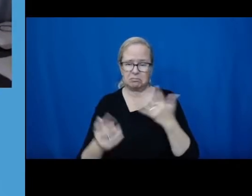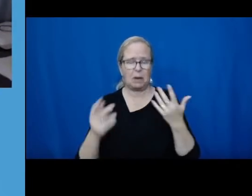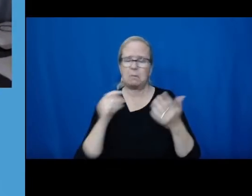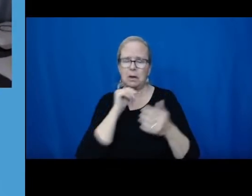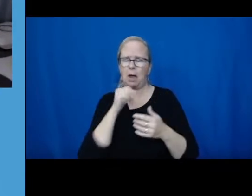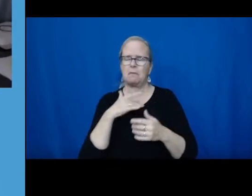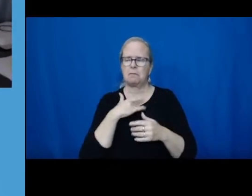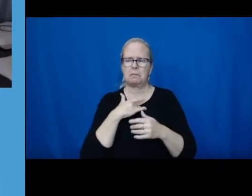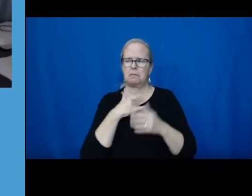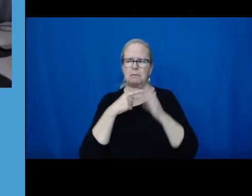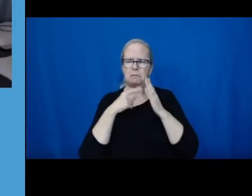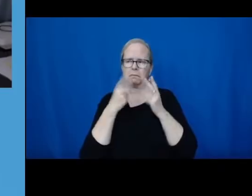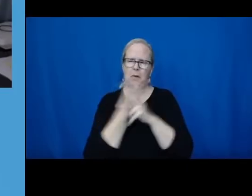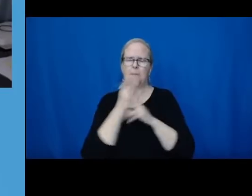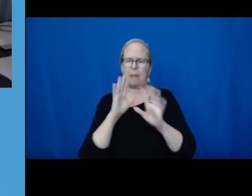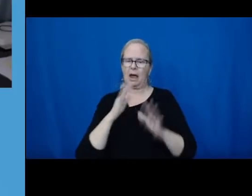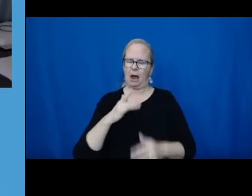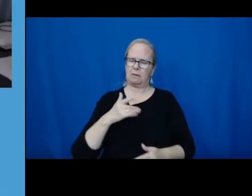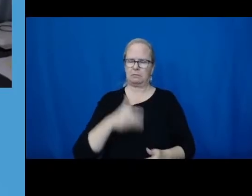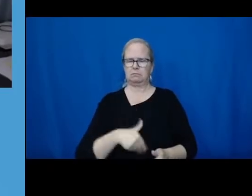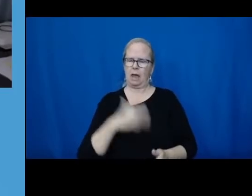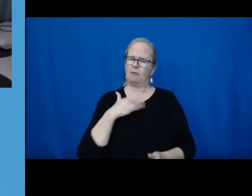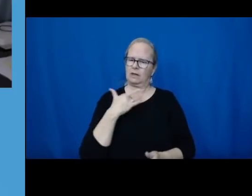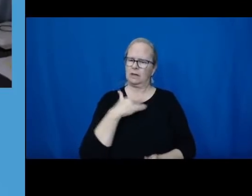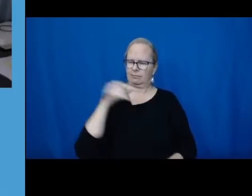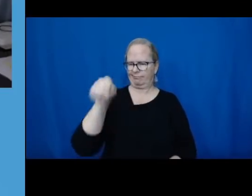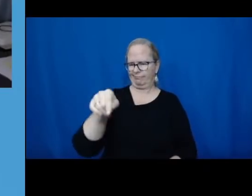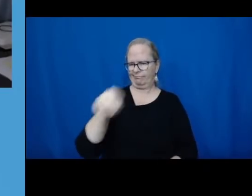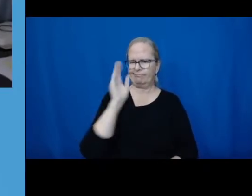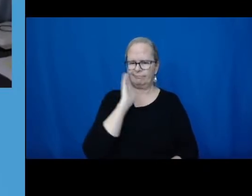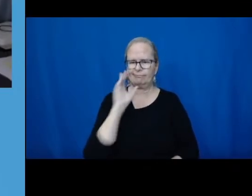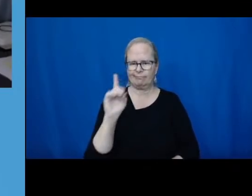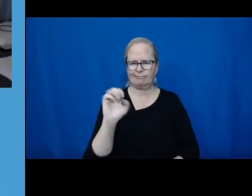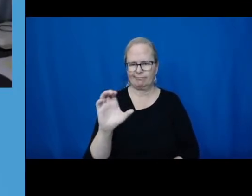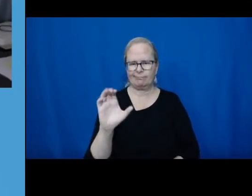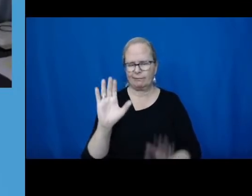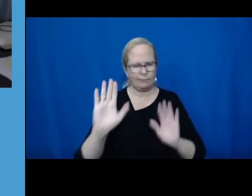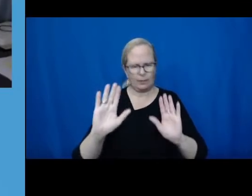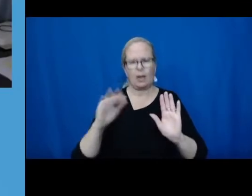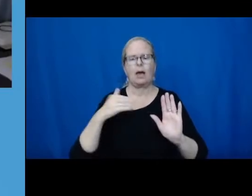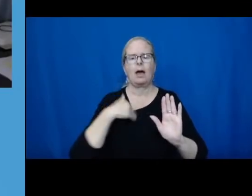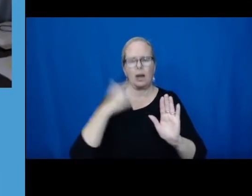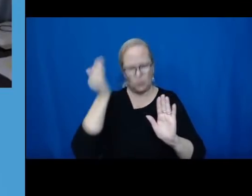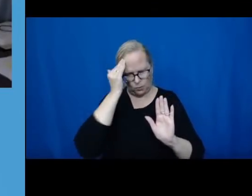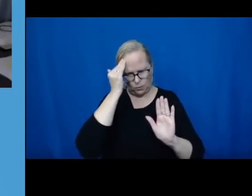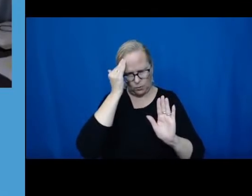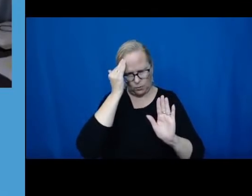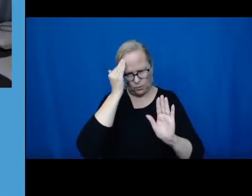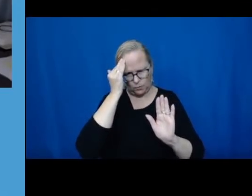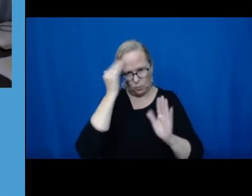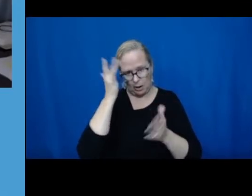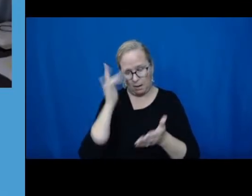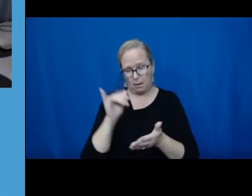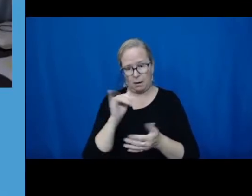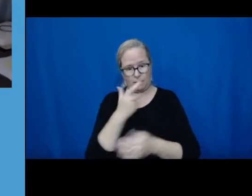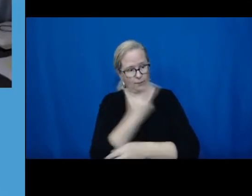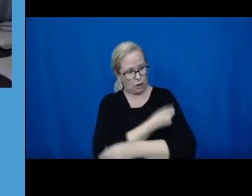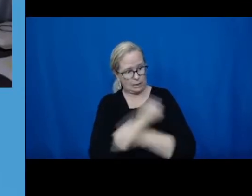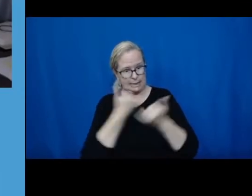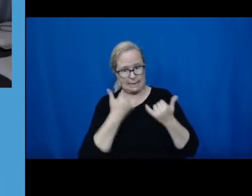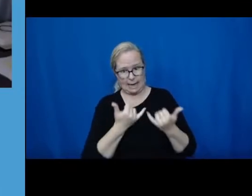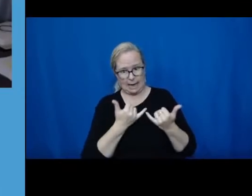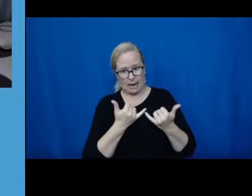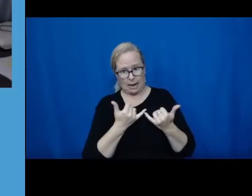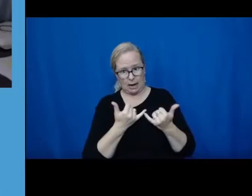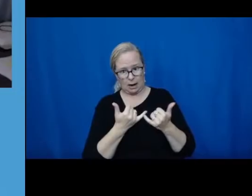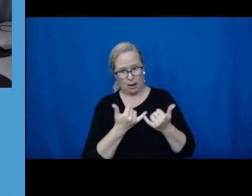the type of vaccines we have now and amount of population vaccinated. It's not possible to stop the spread with vaccines